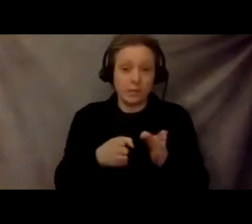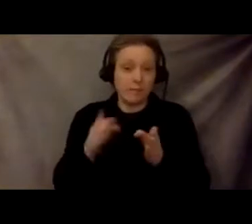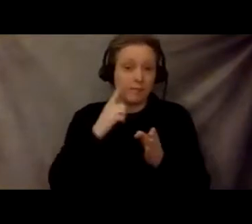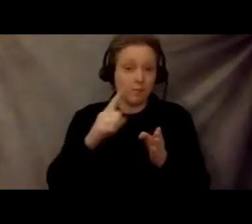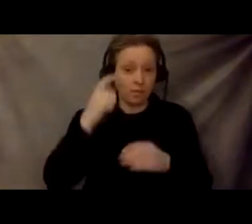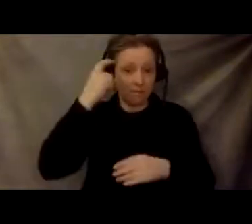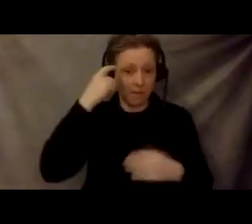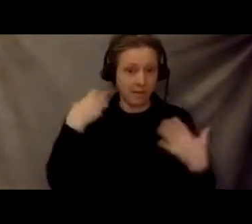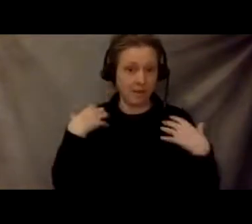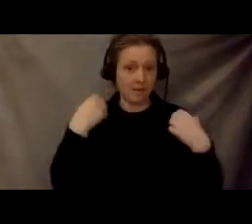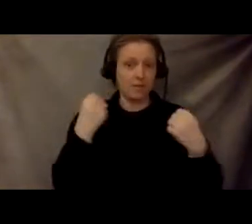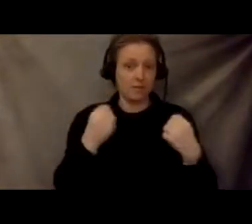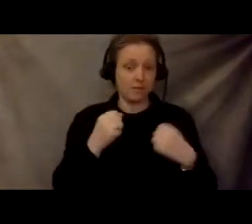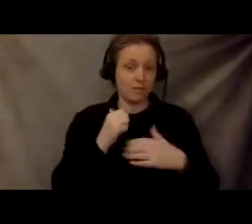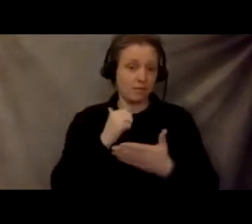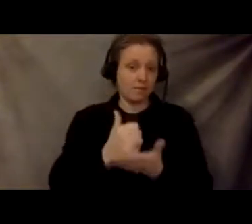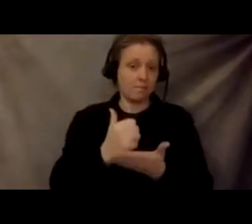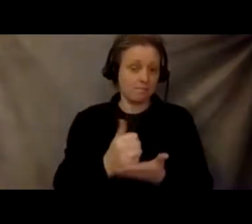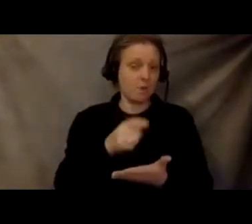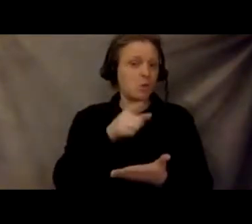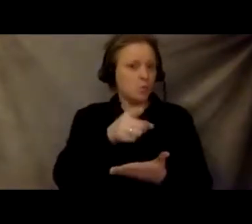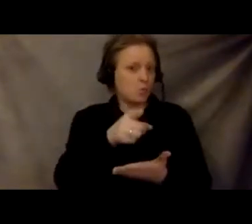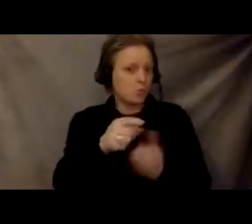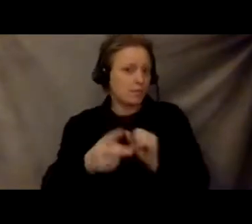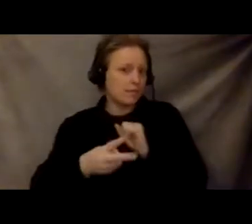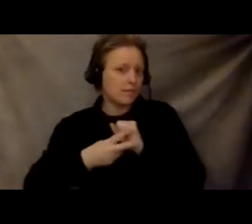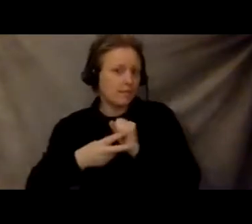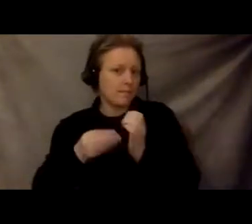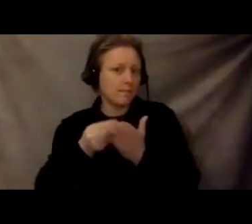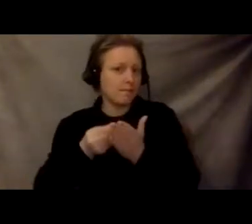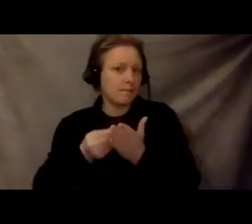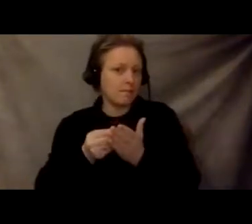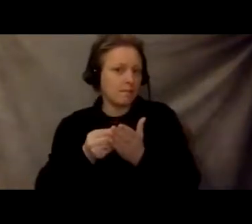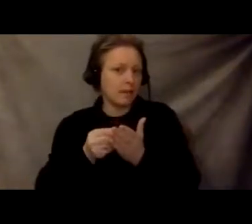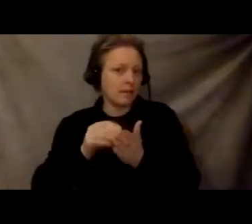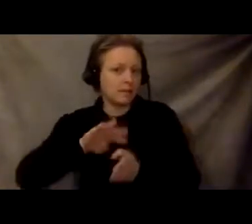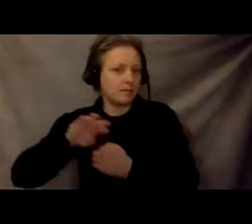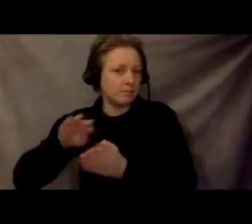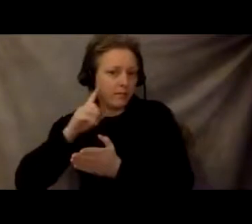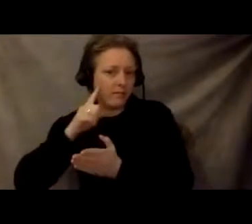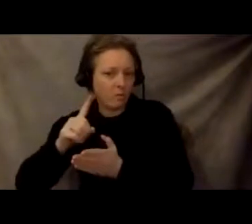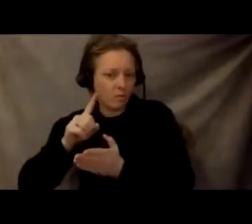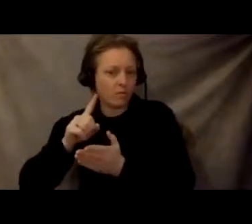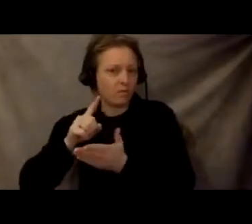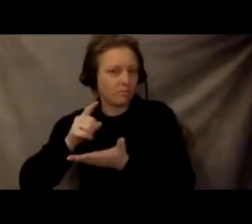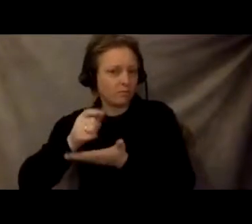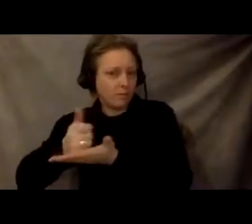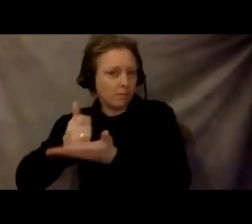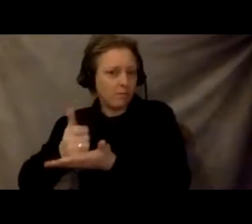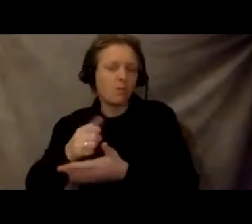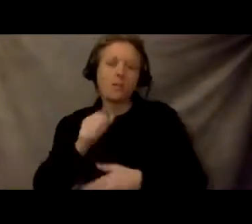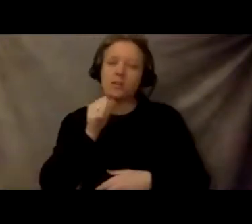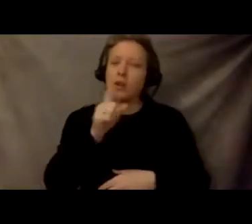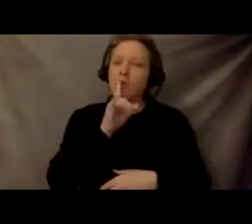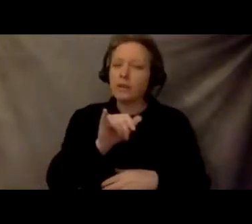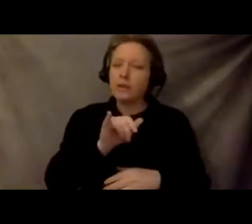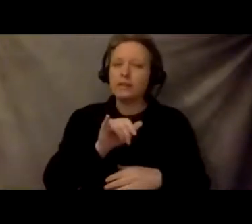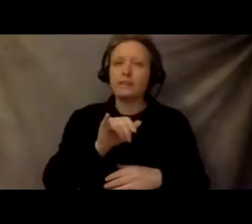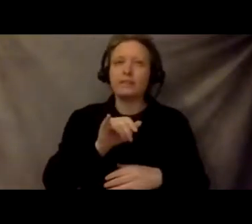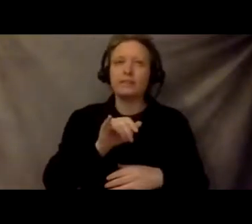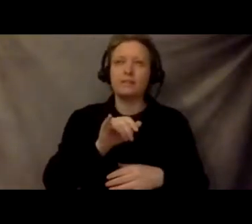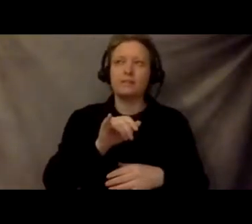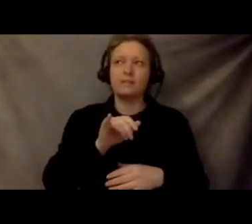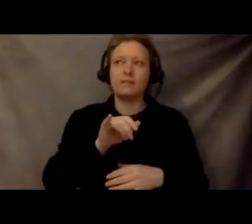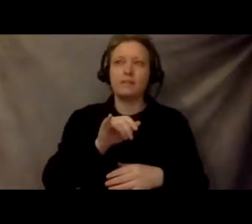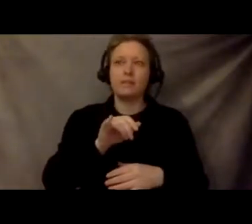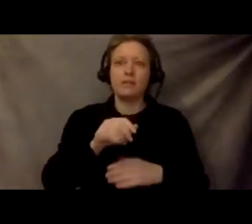Are you setting money aside? Yeah, well, we're not really setting aside. I mean, we're spending it, but you've heard the term wraparound. Everything's about